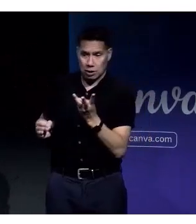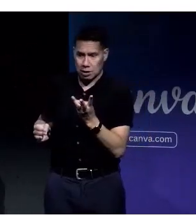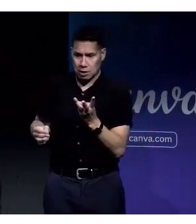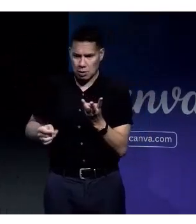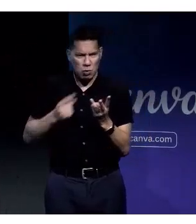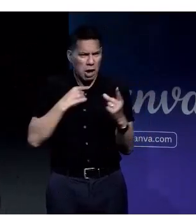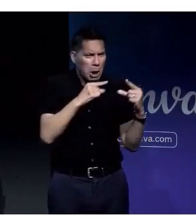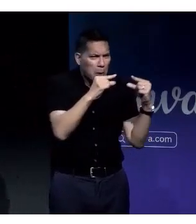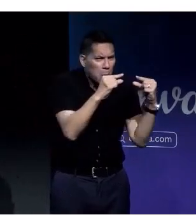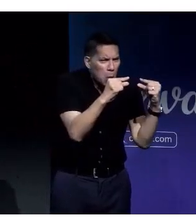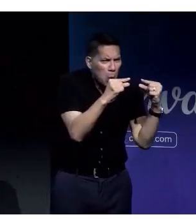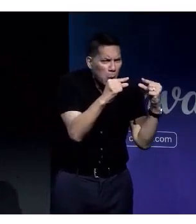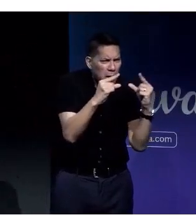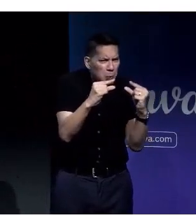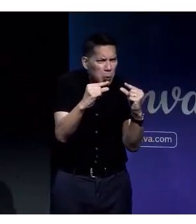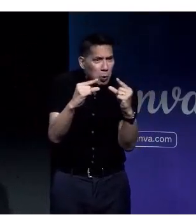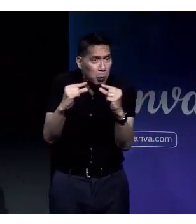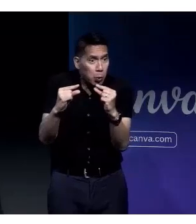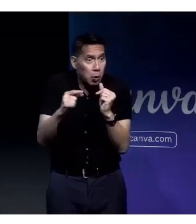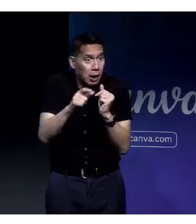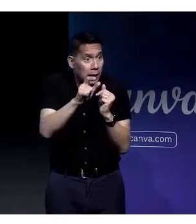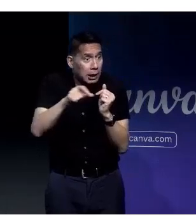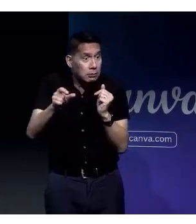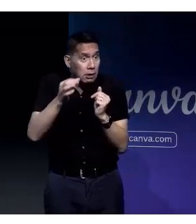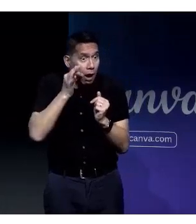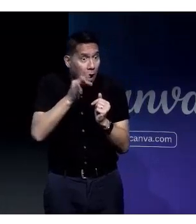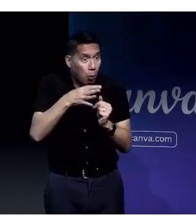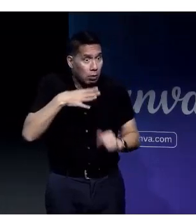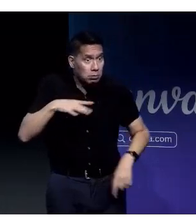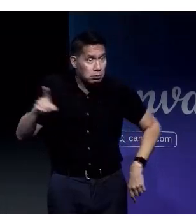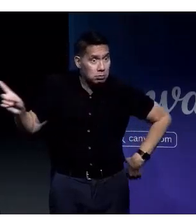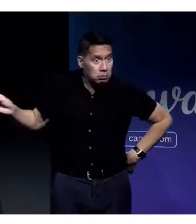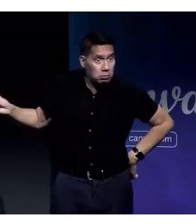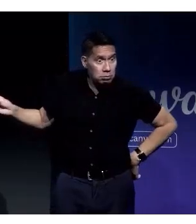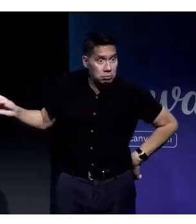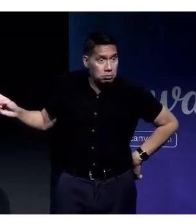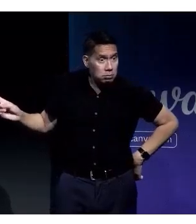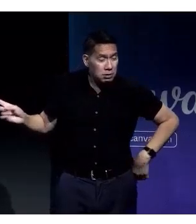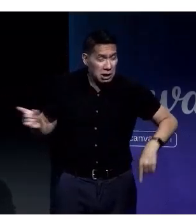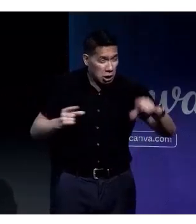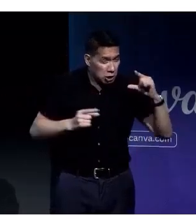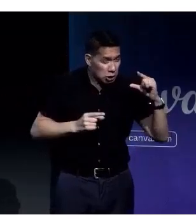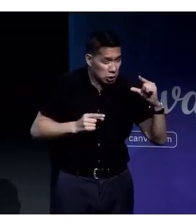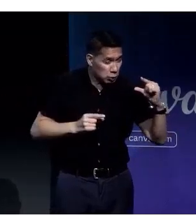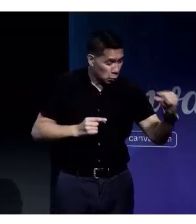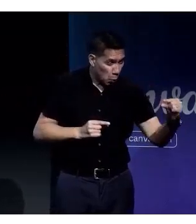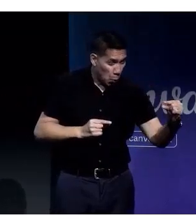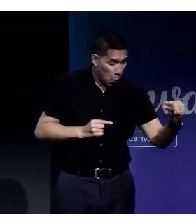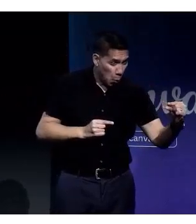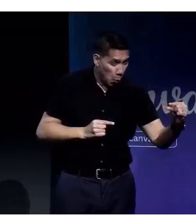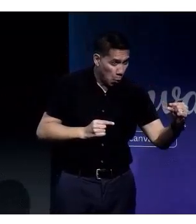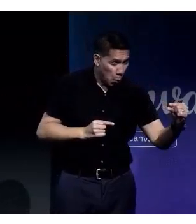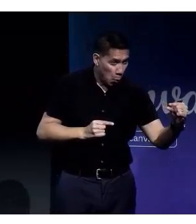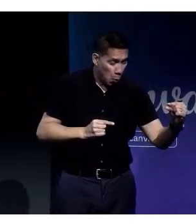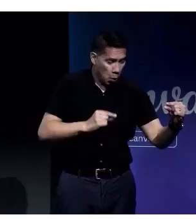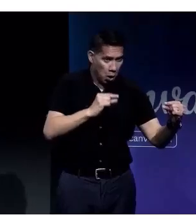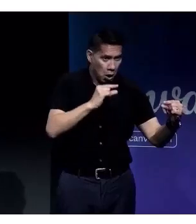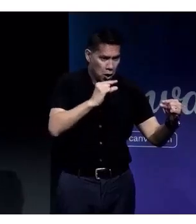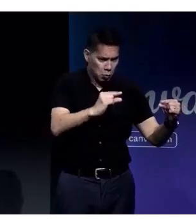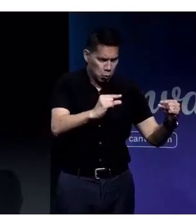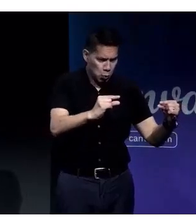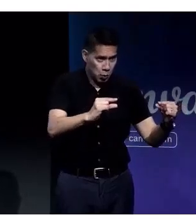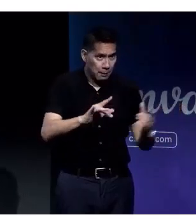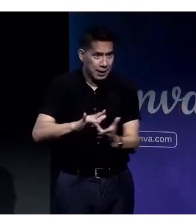text is small, right? This is what the customers have asked for. This is extra small, small, and medium. They're very